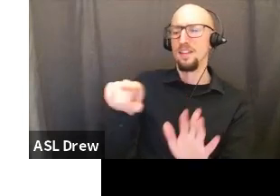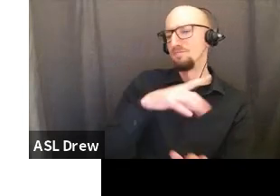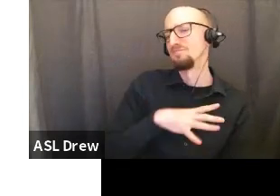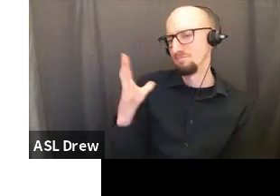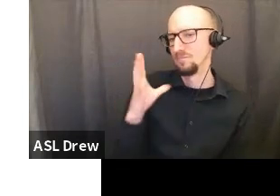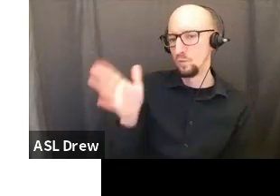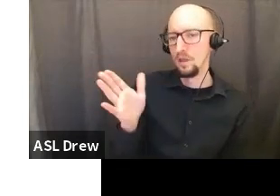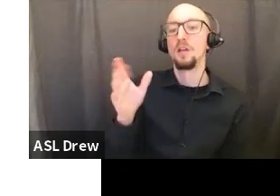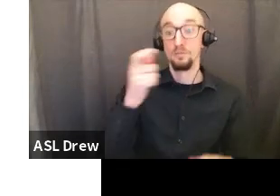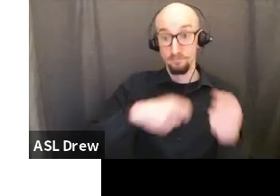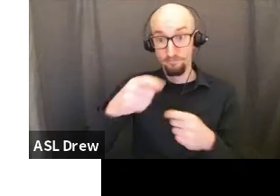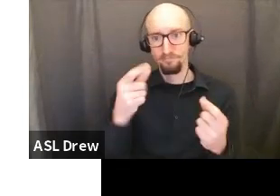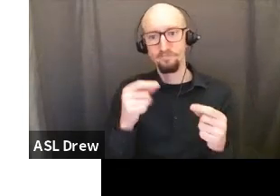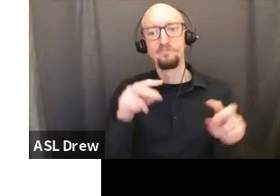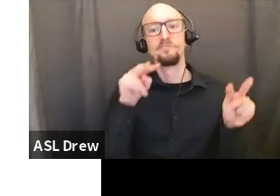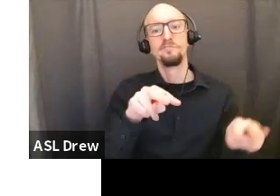But at the same time,